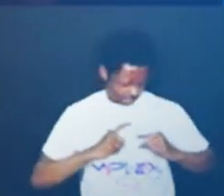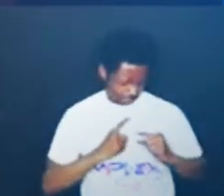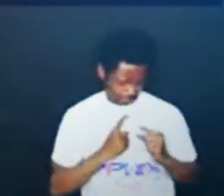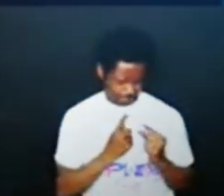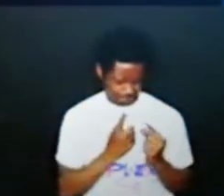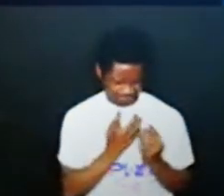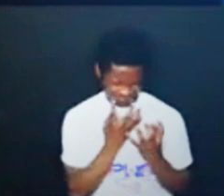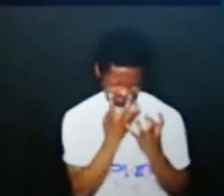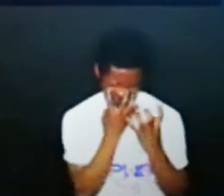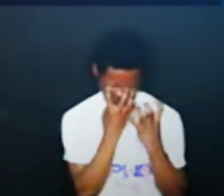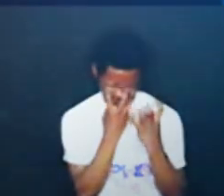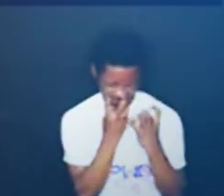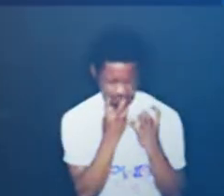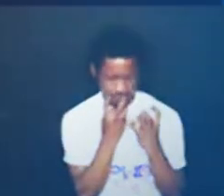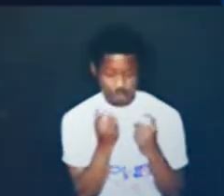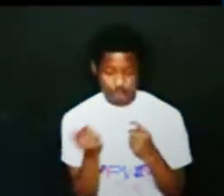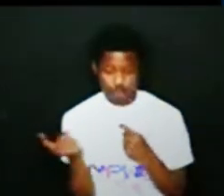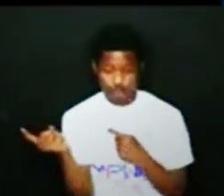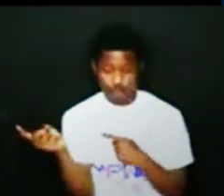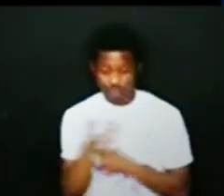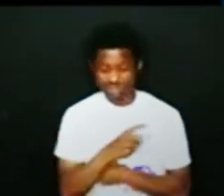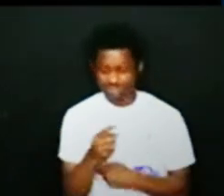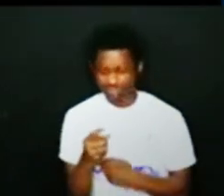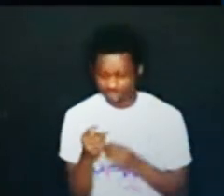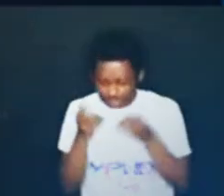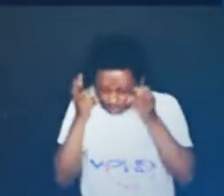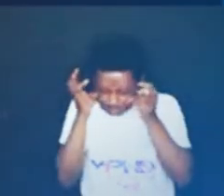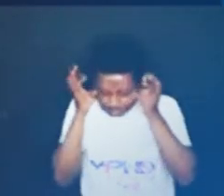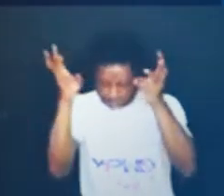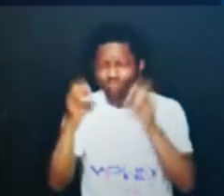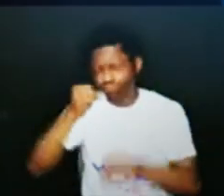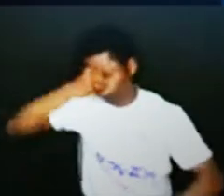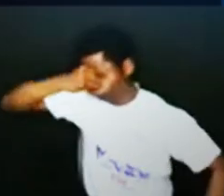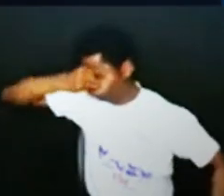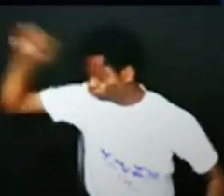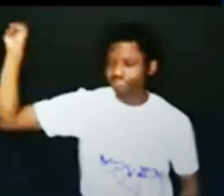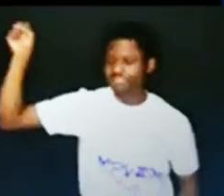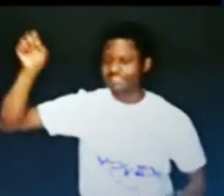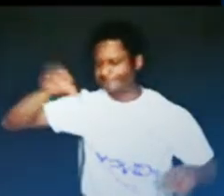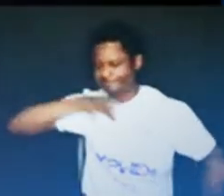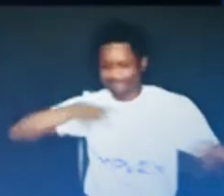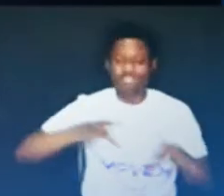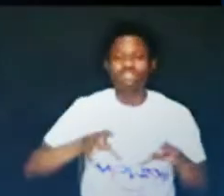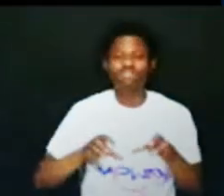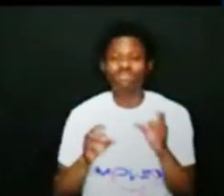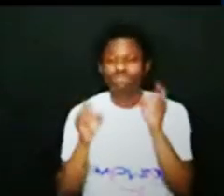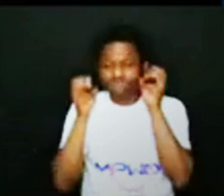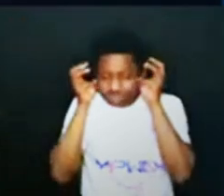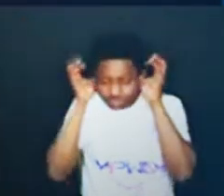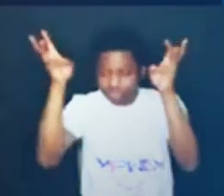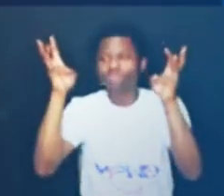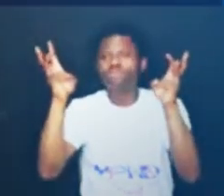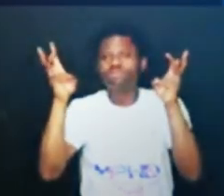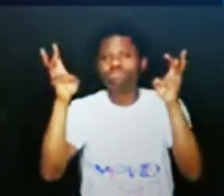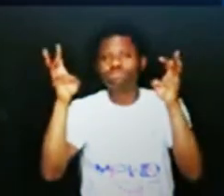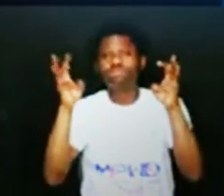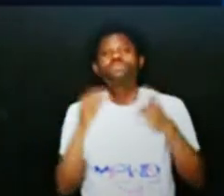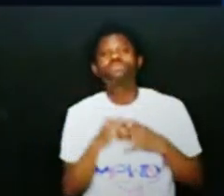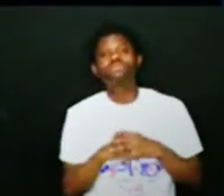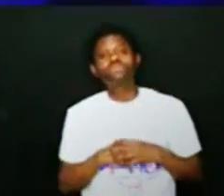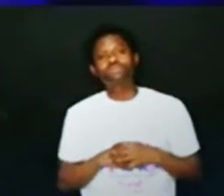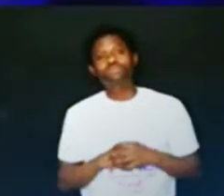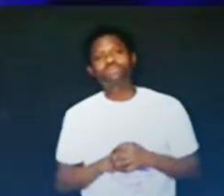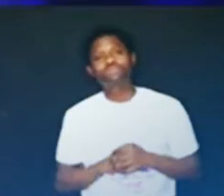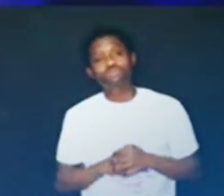they just break forth one day and then they rebel. Isani ebufu a emma ne hoso woni munti no wani beba hoso no na ate